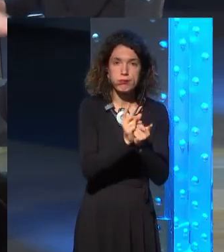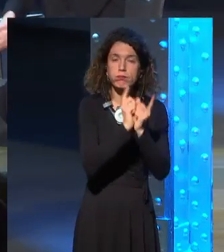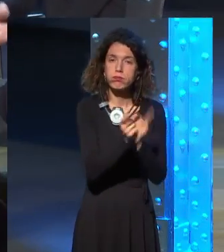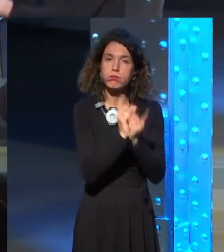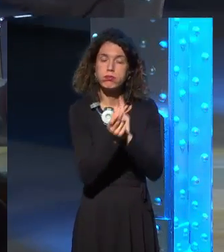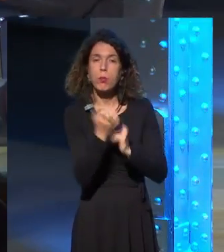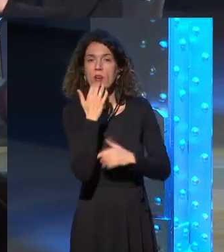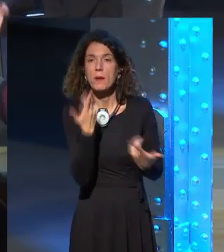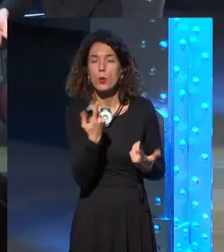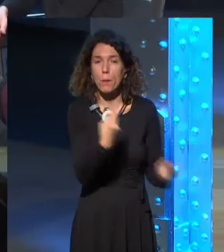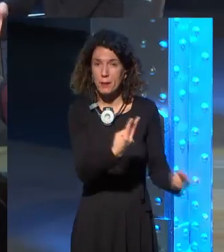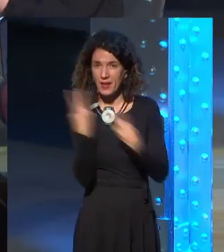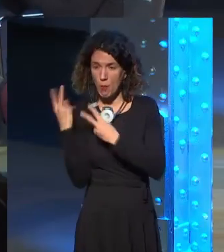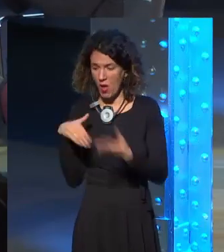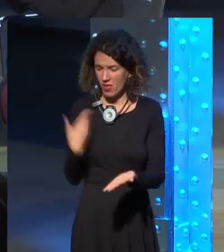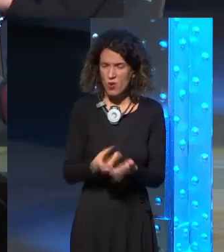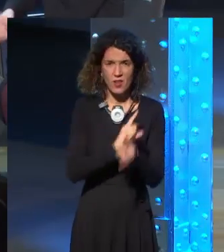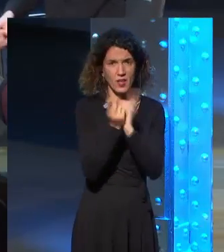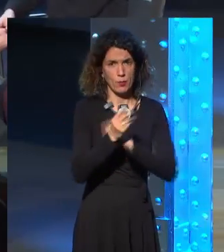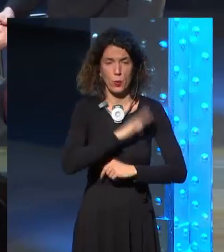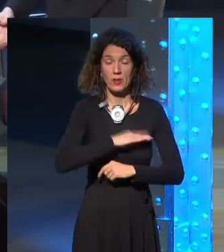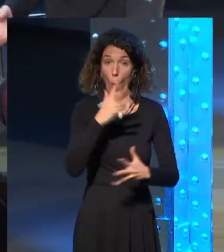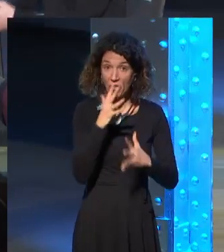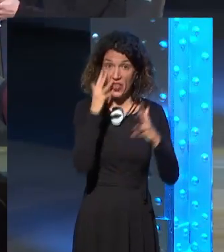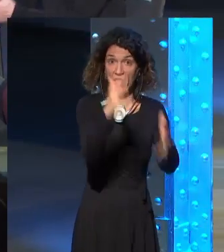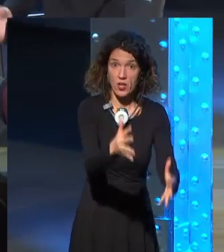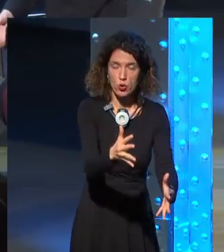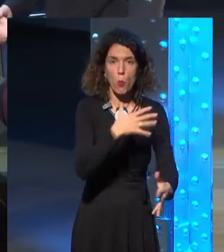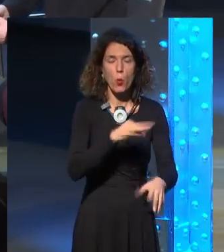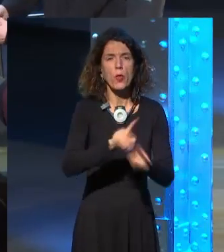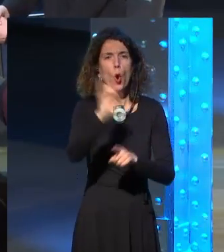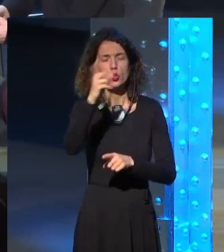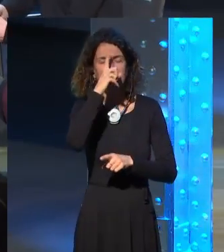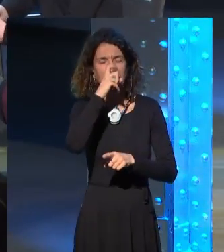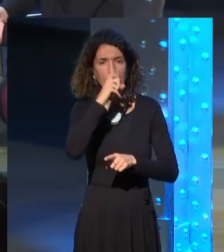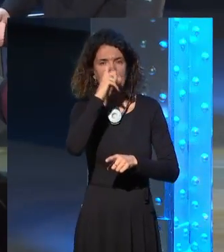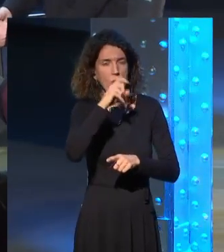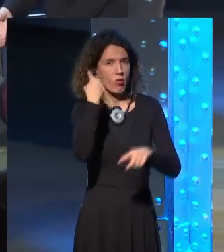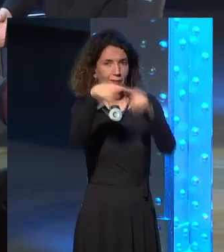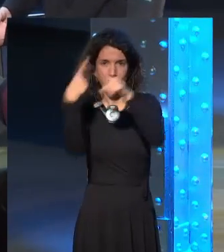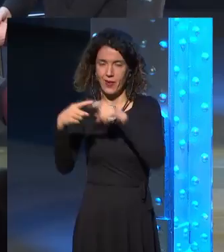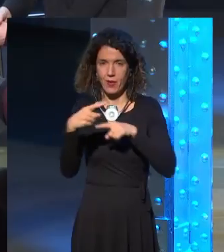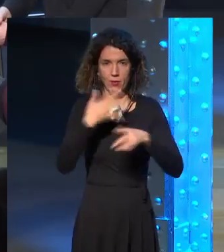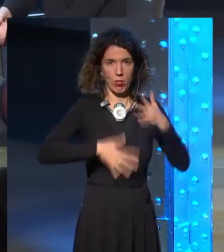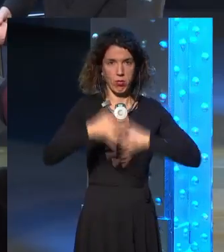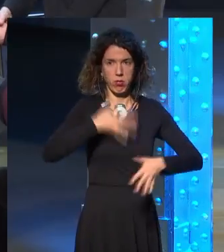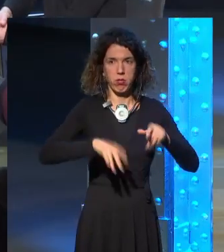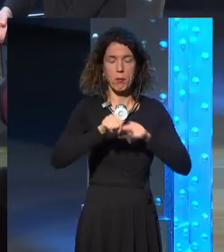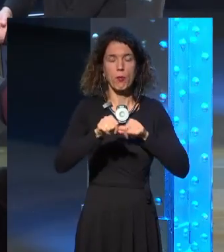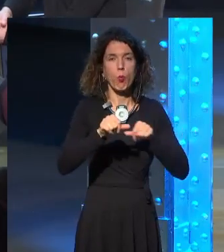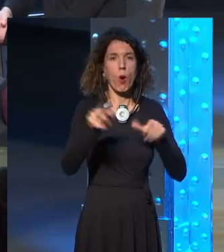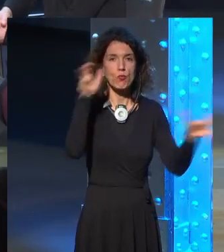then in 10 years, maybe there are sort of other memories that will sort of capture your attention, or